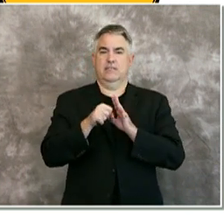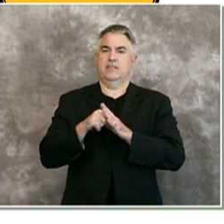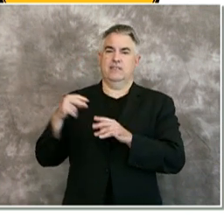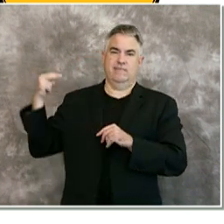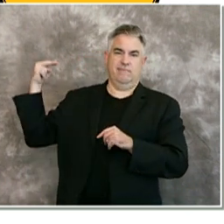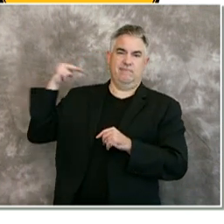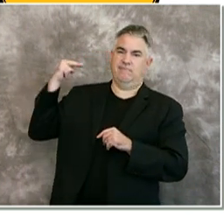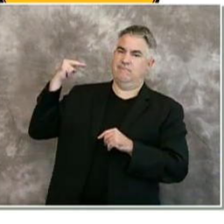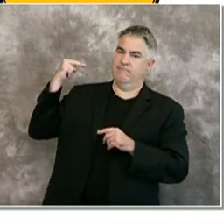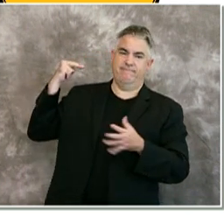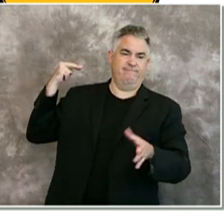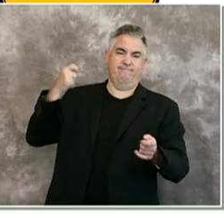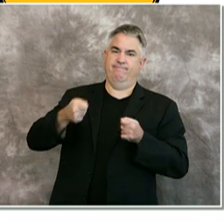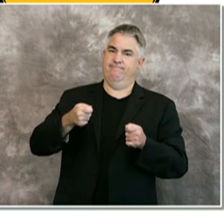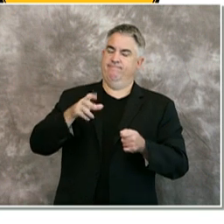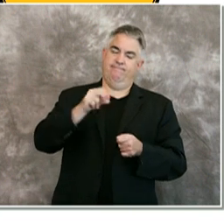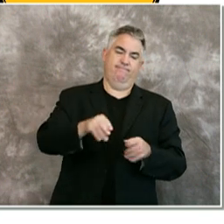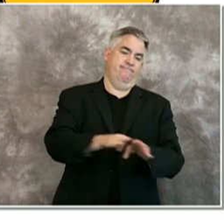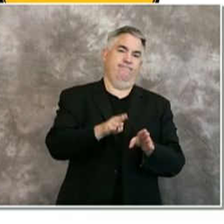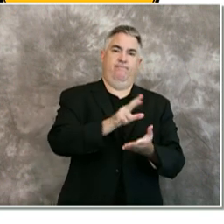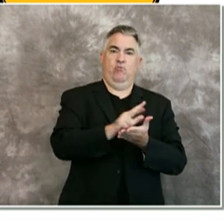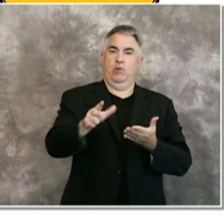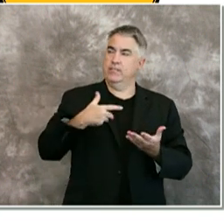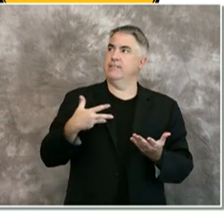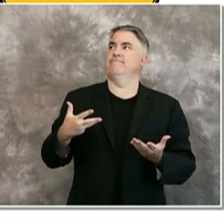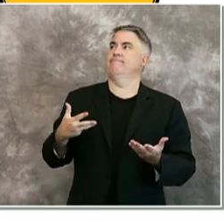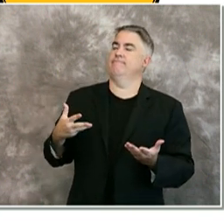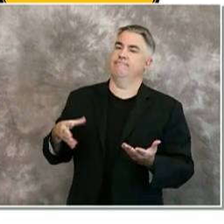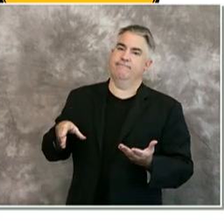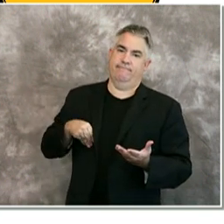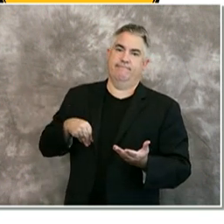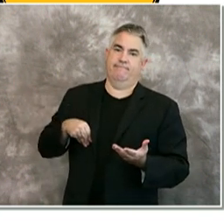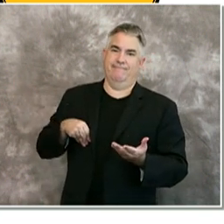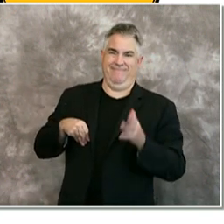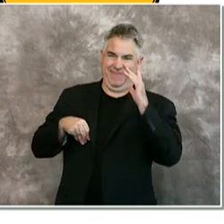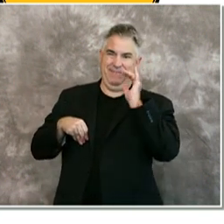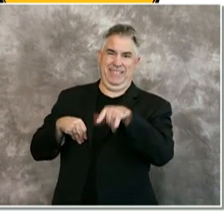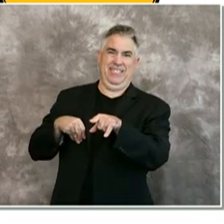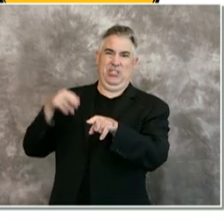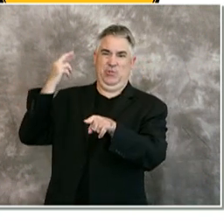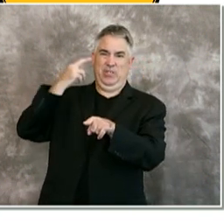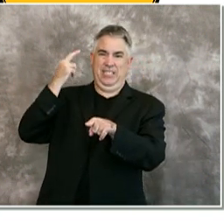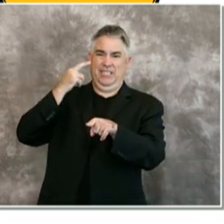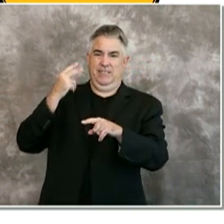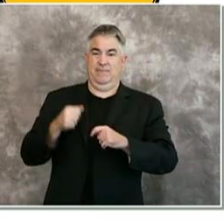So if our numbers continue to rise, if they decline,